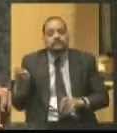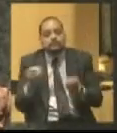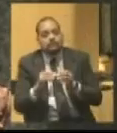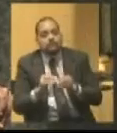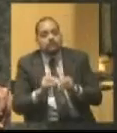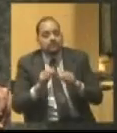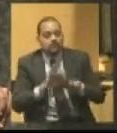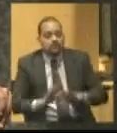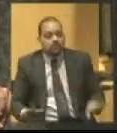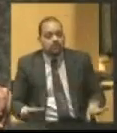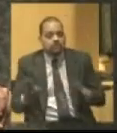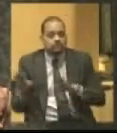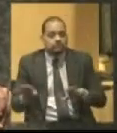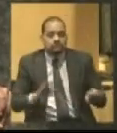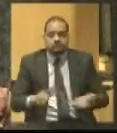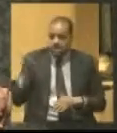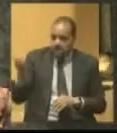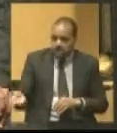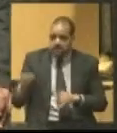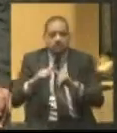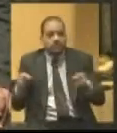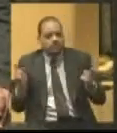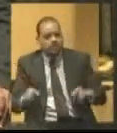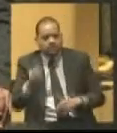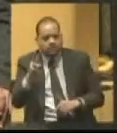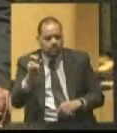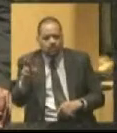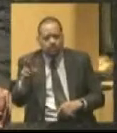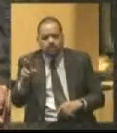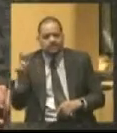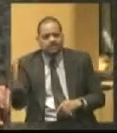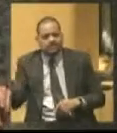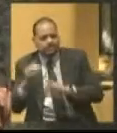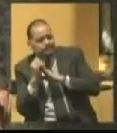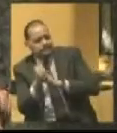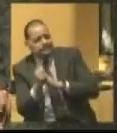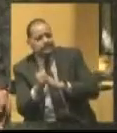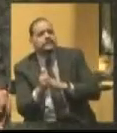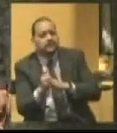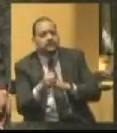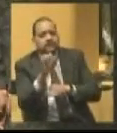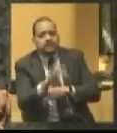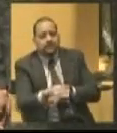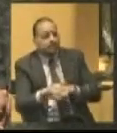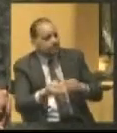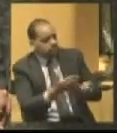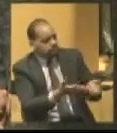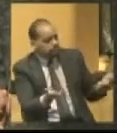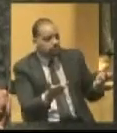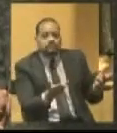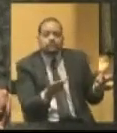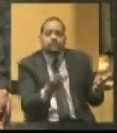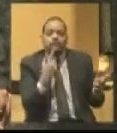Lincoln would end up leading the most revolutionary social upheaval in American history? But as a friend of mine once said to me,